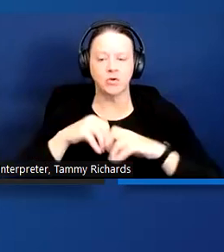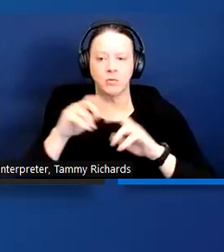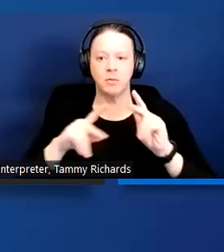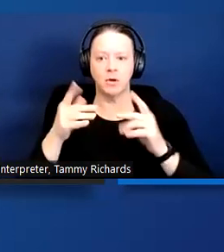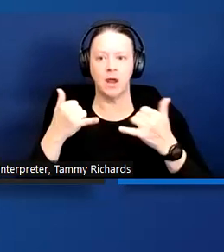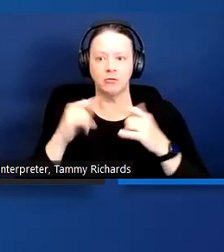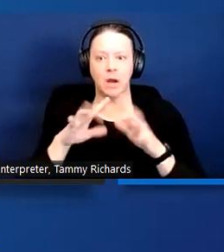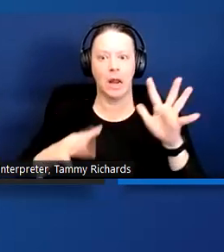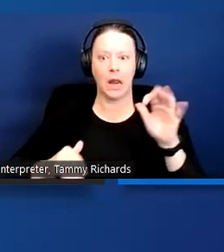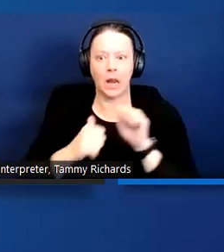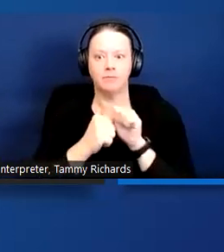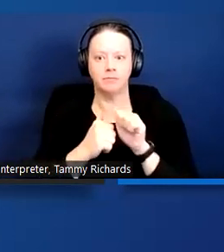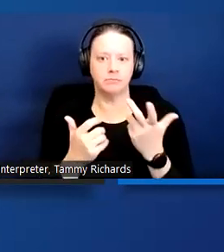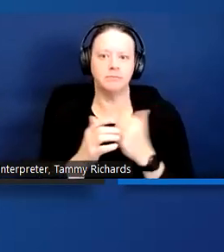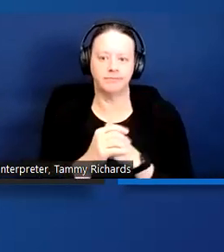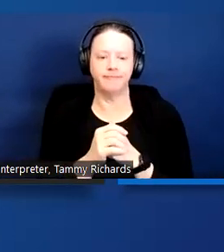play catch up.